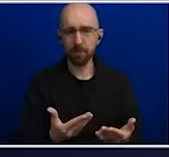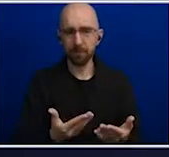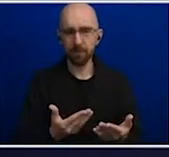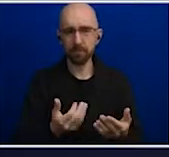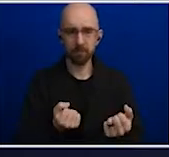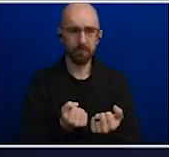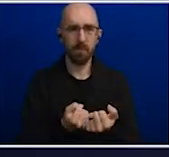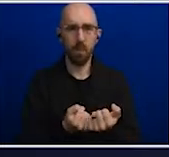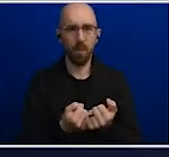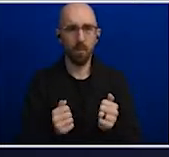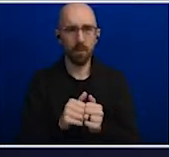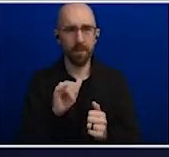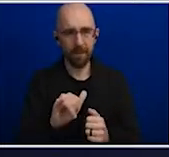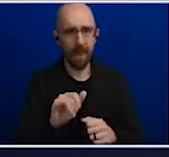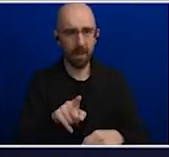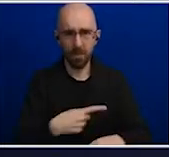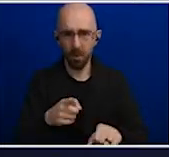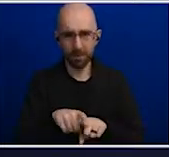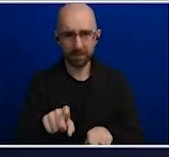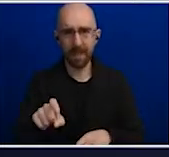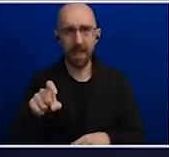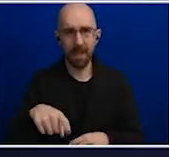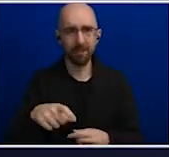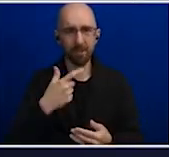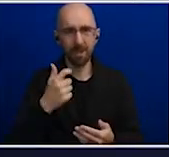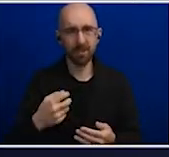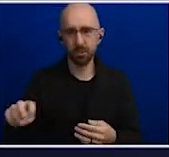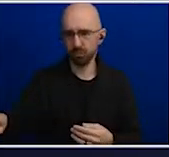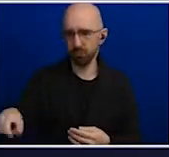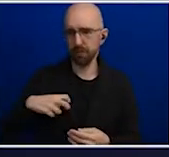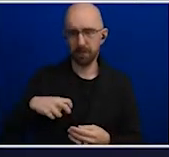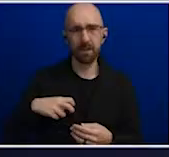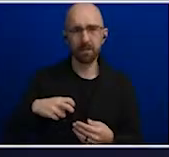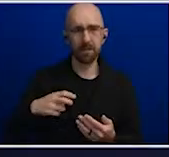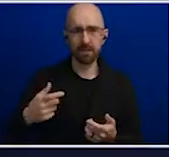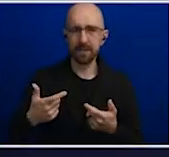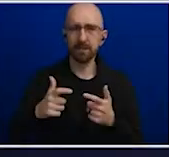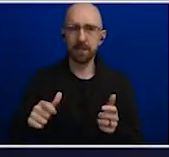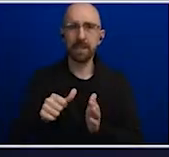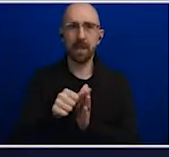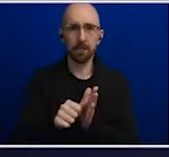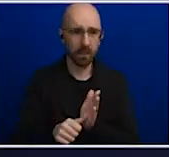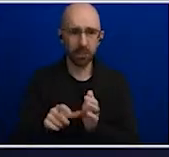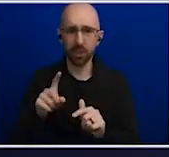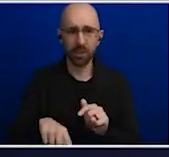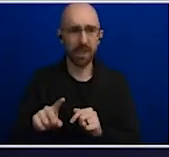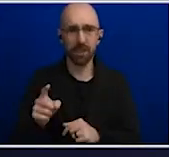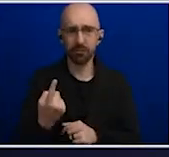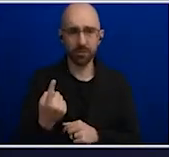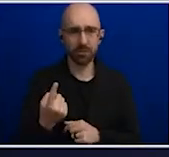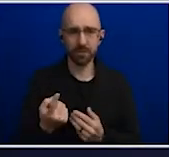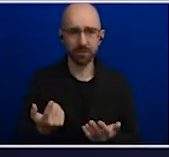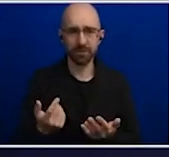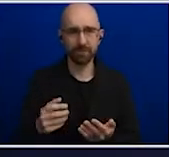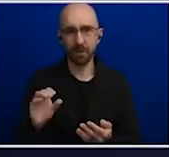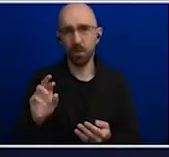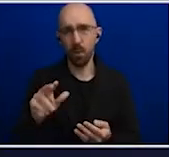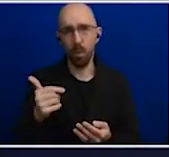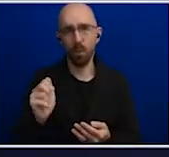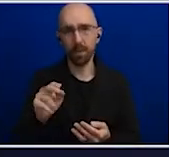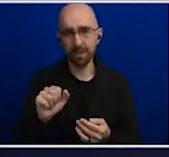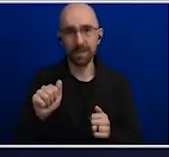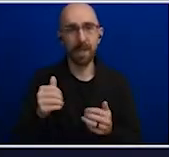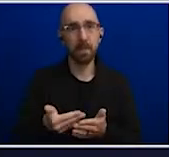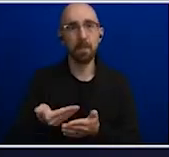as long as they have to, because the transplant is, it's a big operation. You can't just, there's not organs that we can purchase on a shelf, and